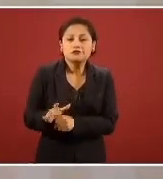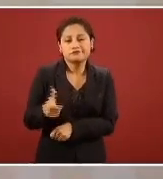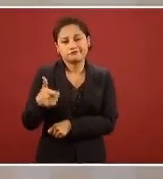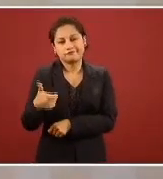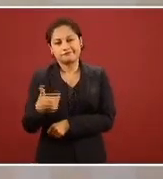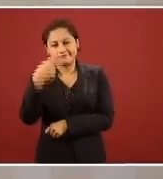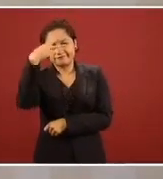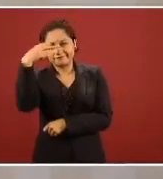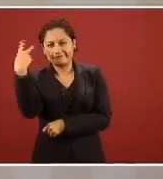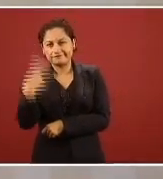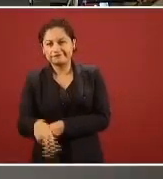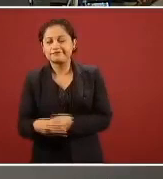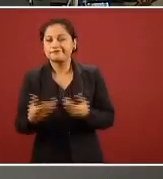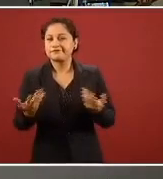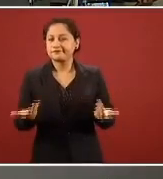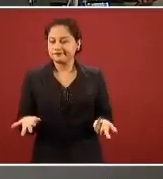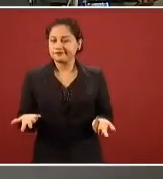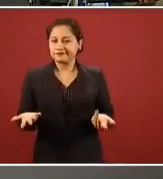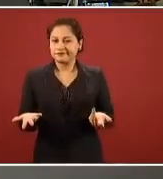Ojalá y